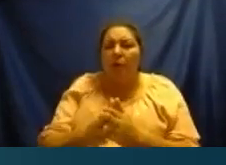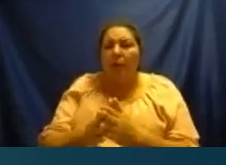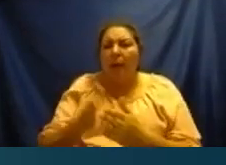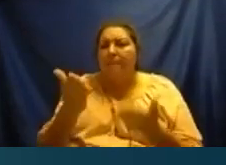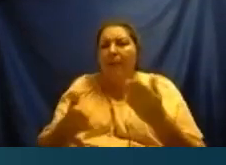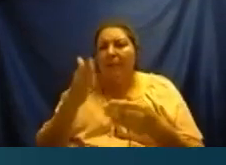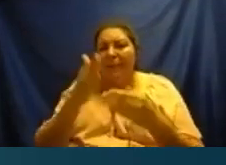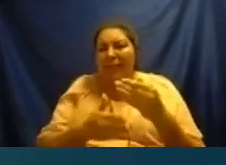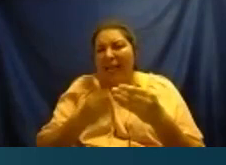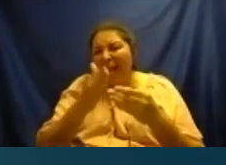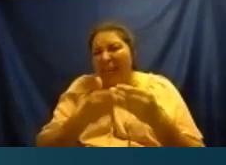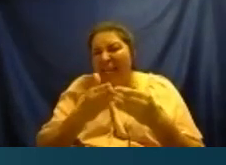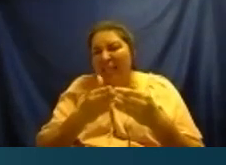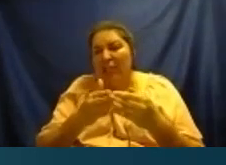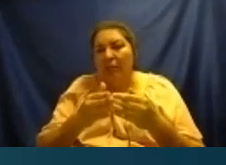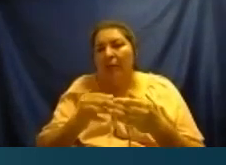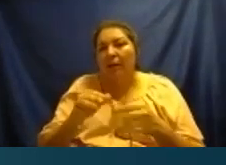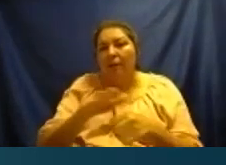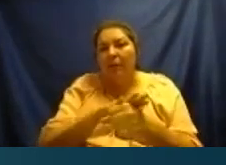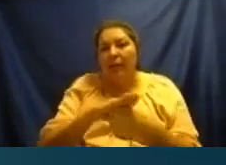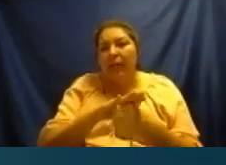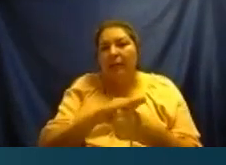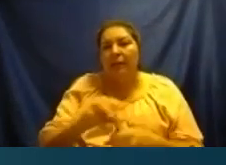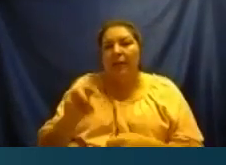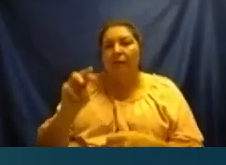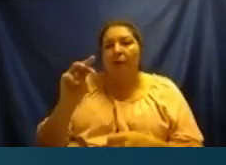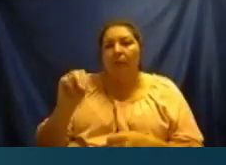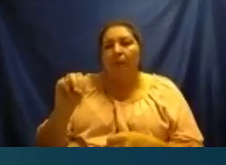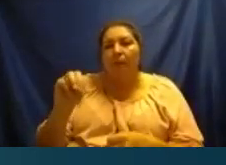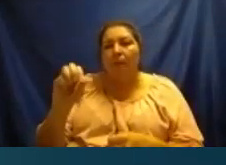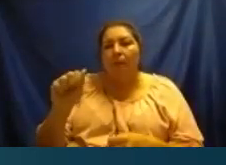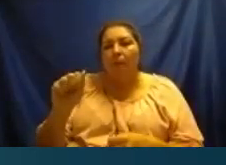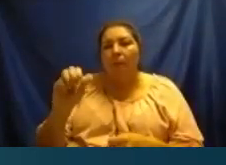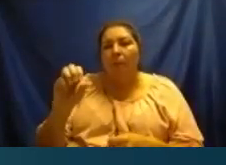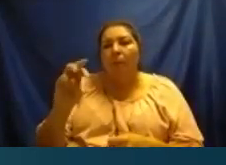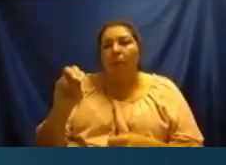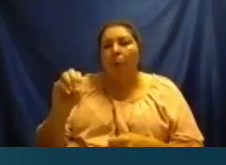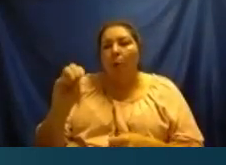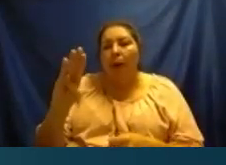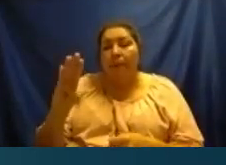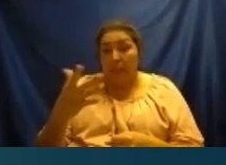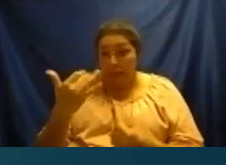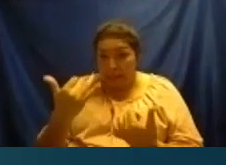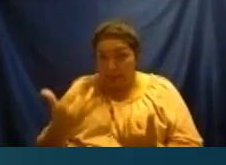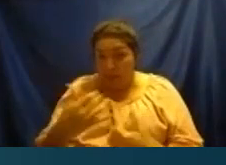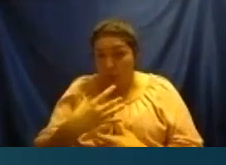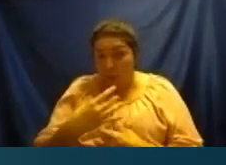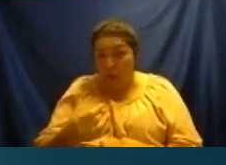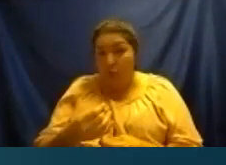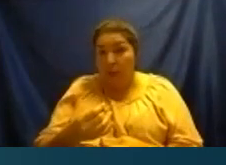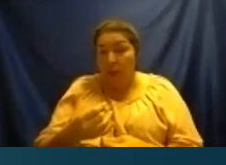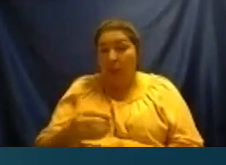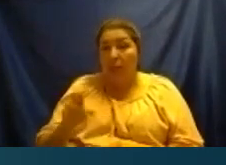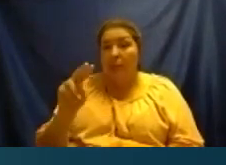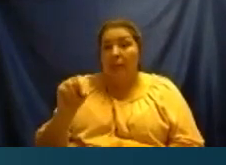of Moab. And what is interesting is that Naomi asked for God